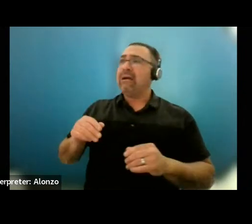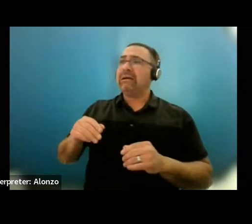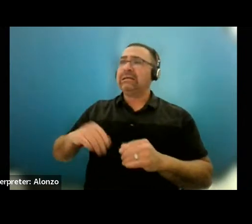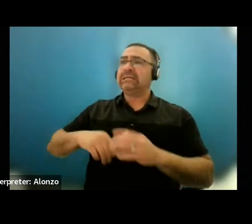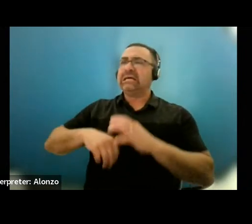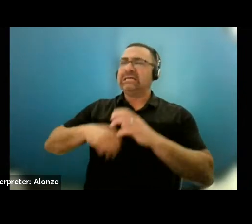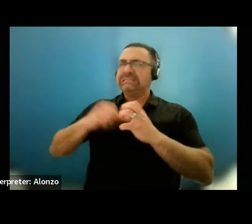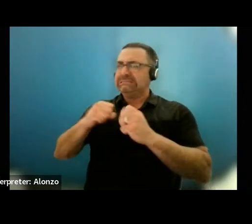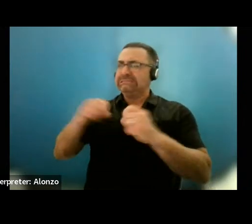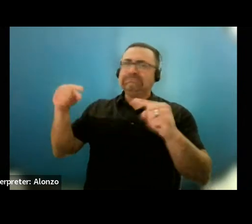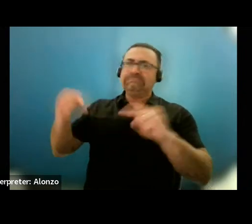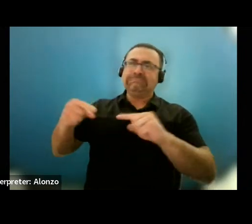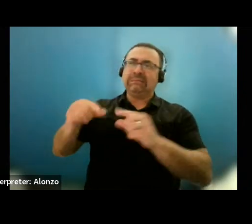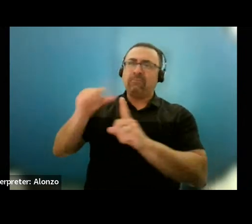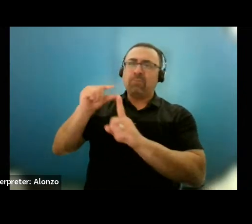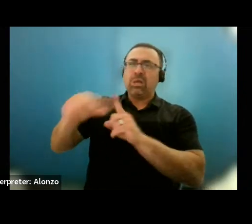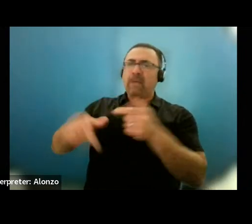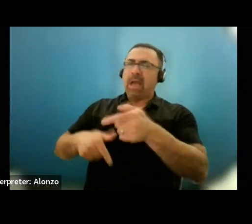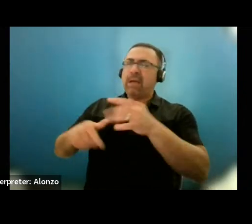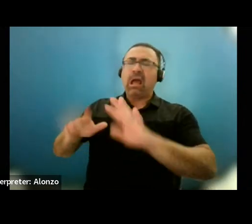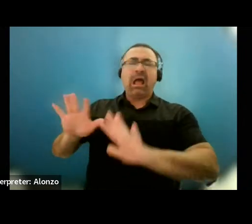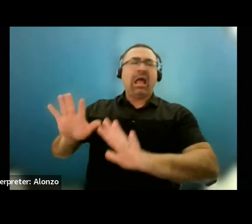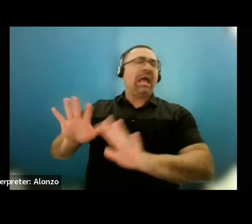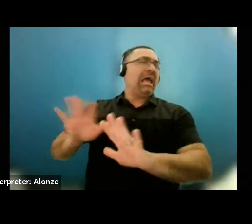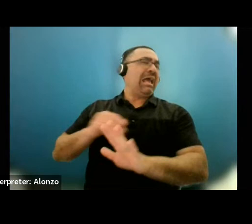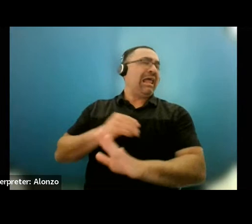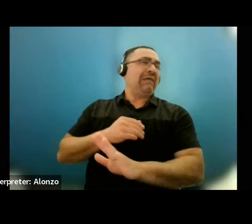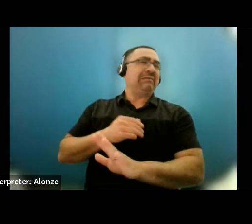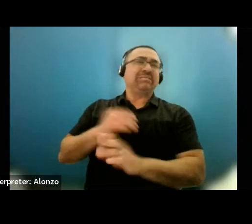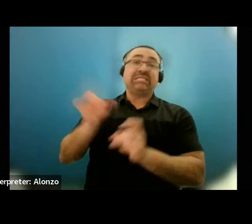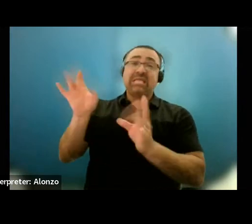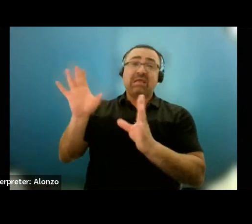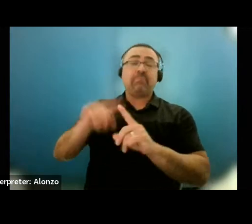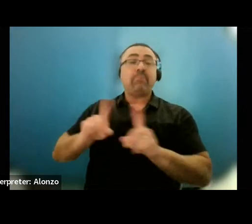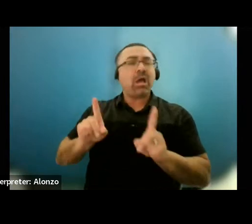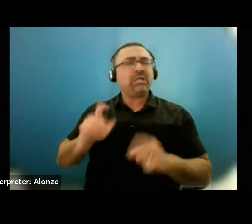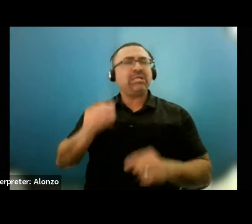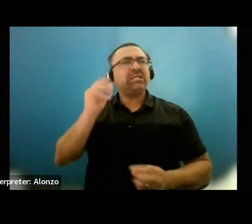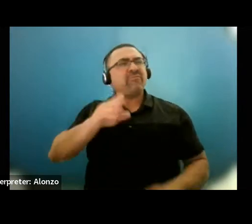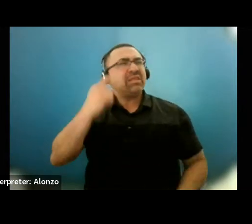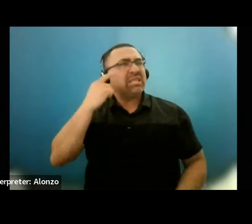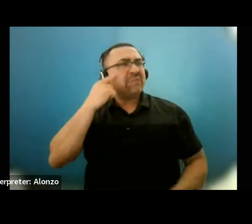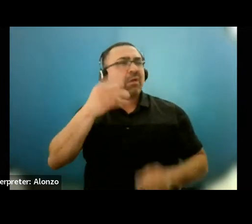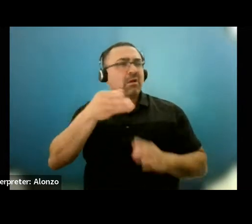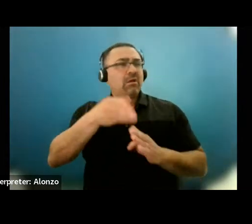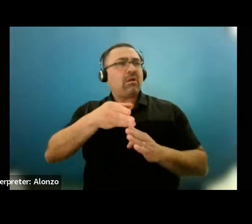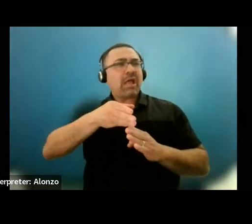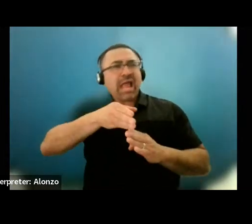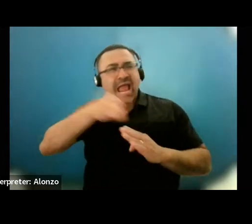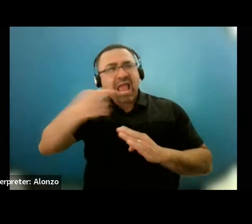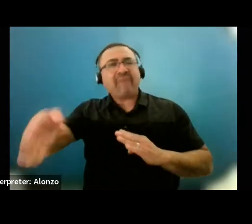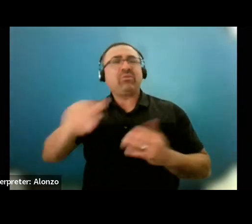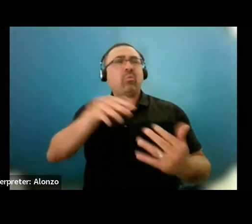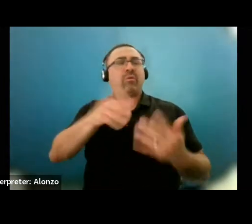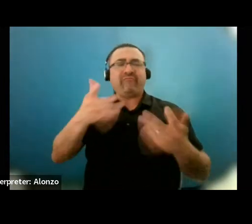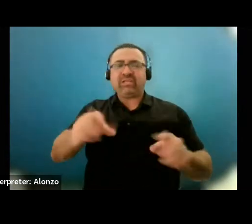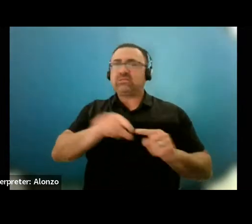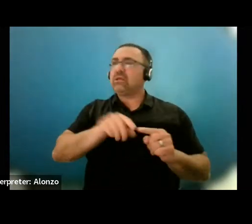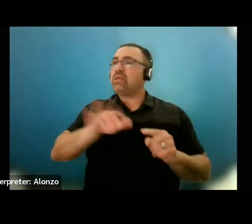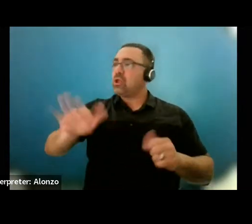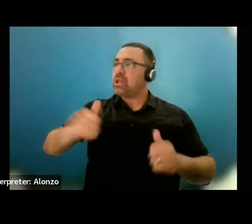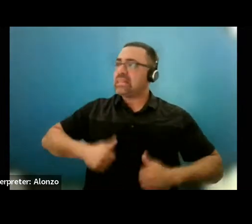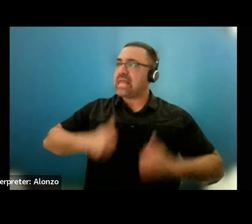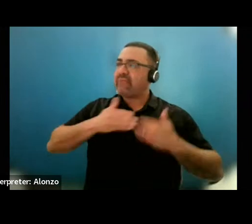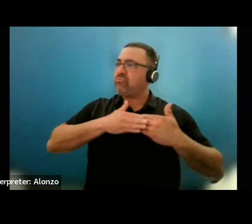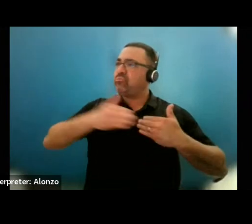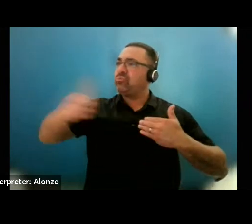so much pain. And you're like, wow, that's really terrible. But you never think about like what happens like afterwards, and like how